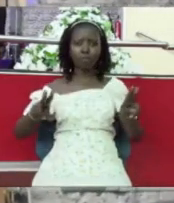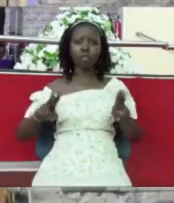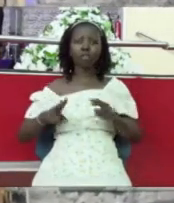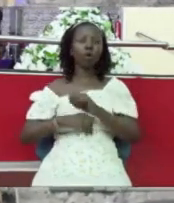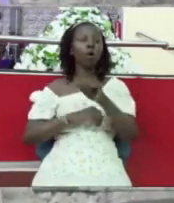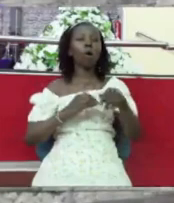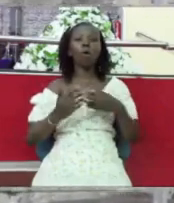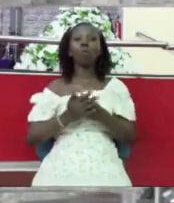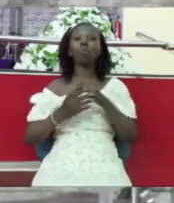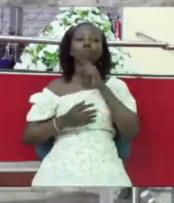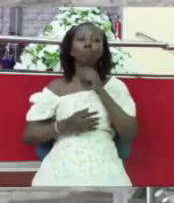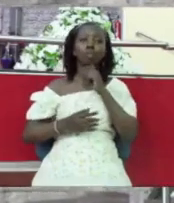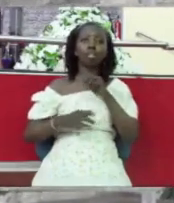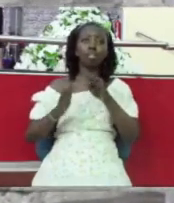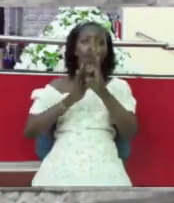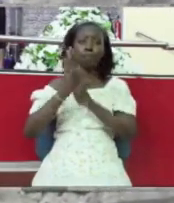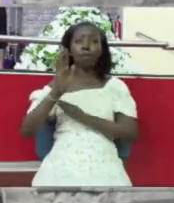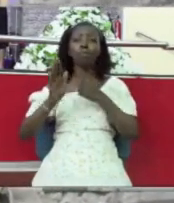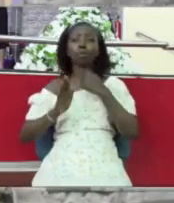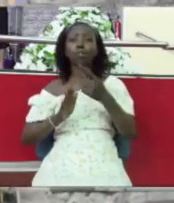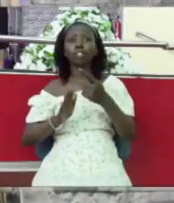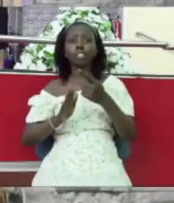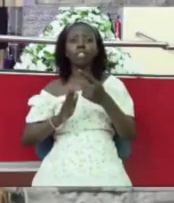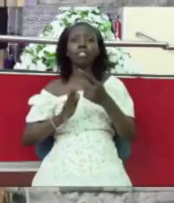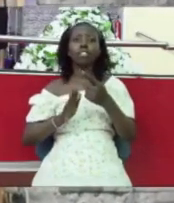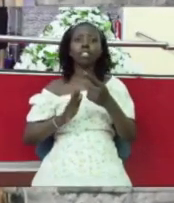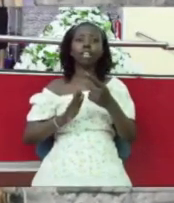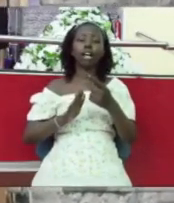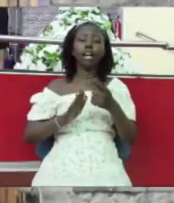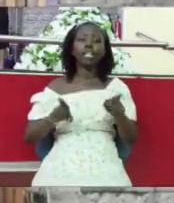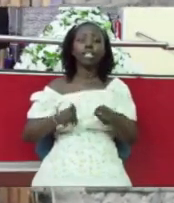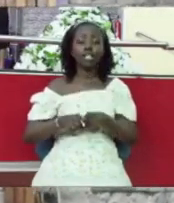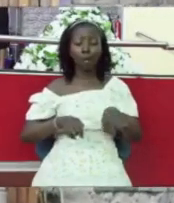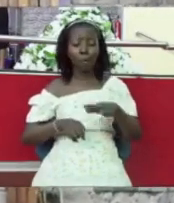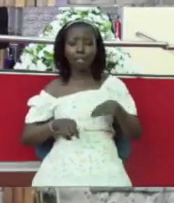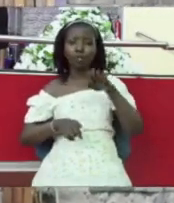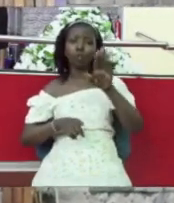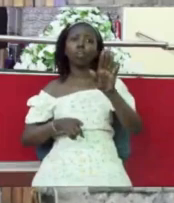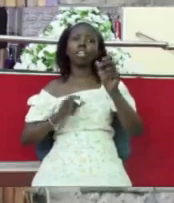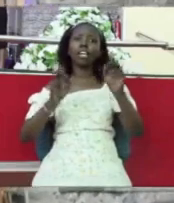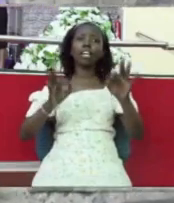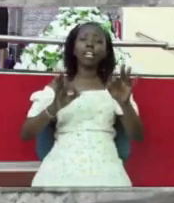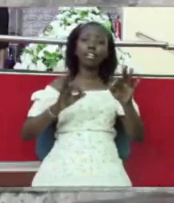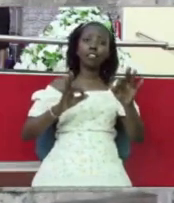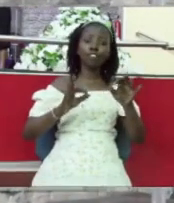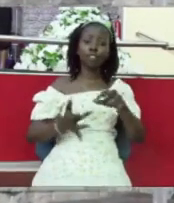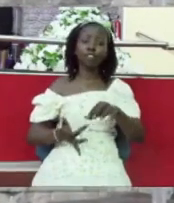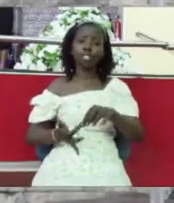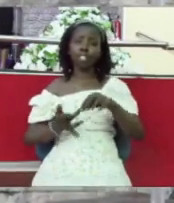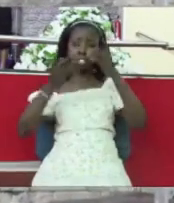amani na watu wote. When scripture talks about it is in your place if it depends on you. Be at peace with all men. Ya kwamba